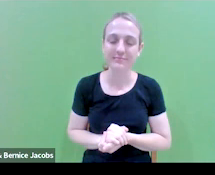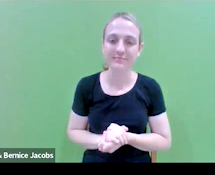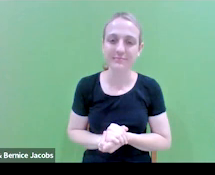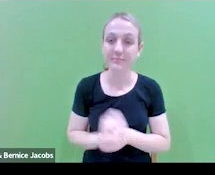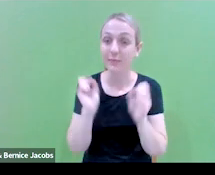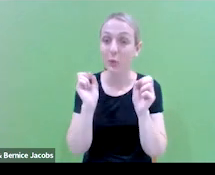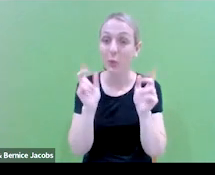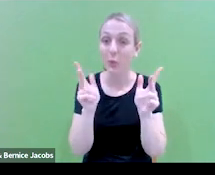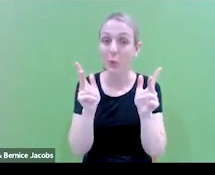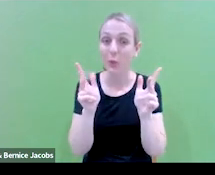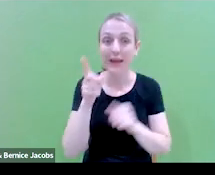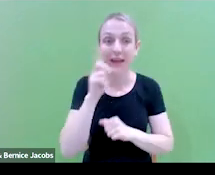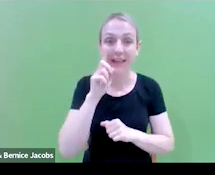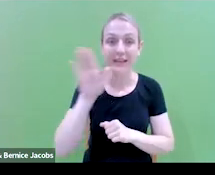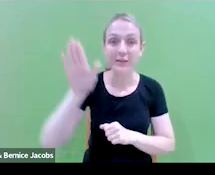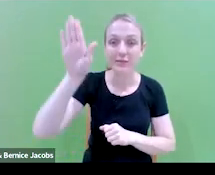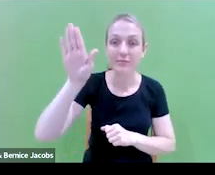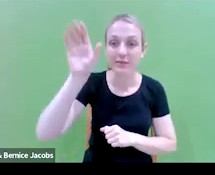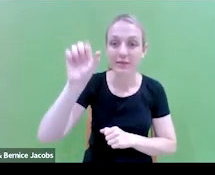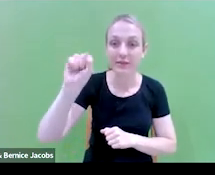Okay, Sonic, I see a hand from you.